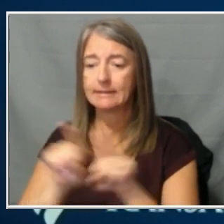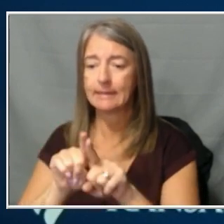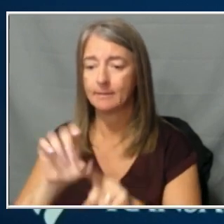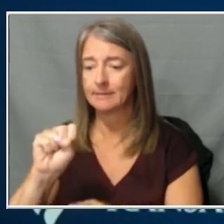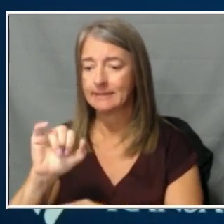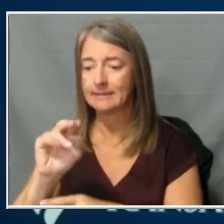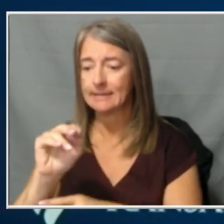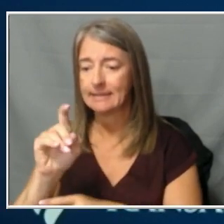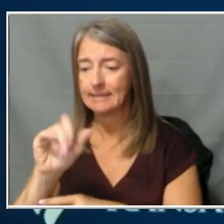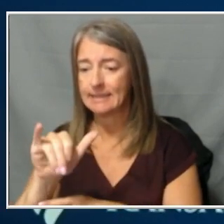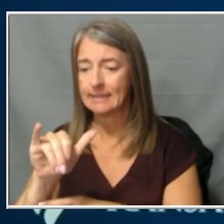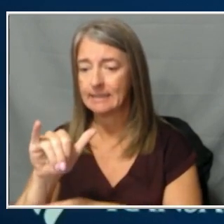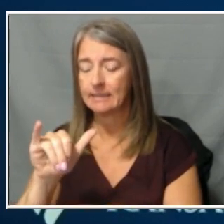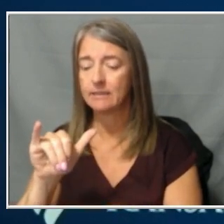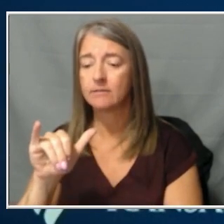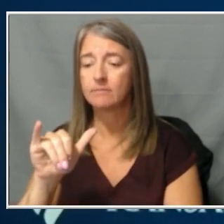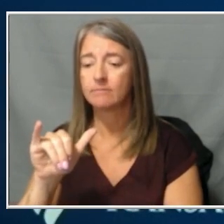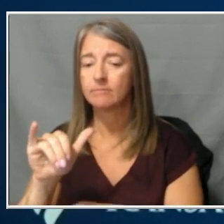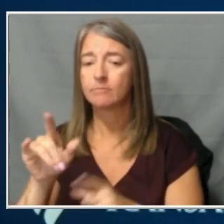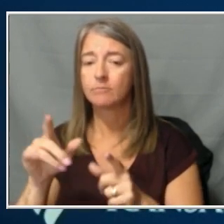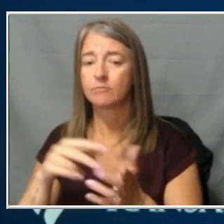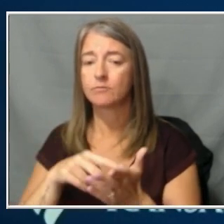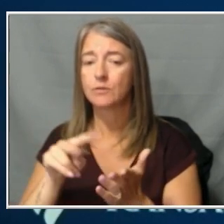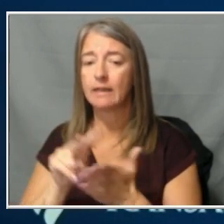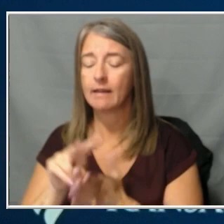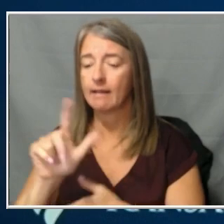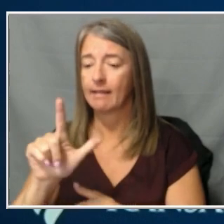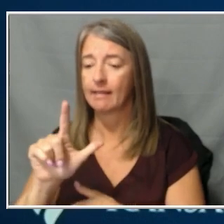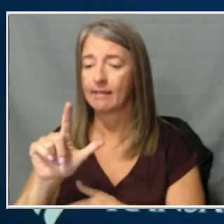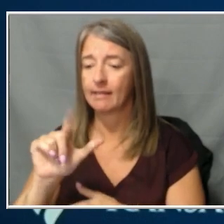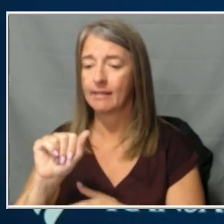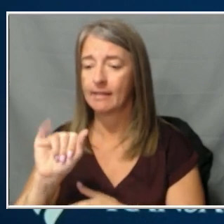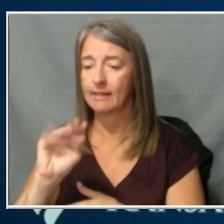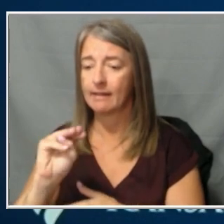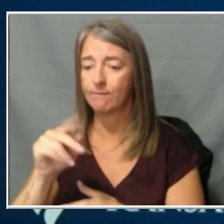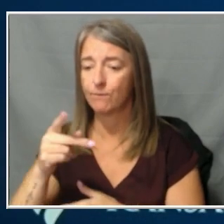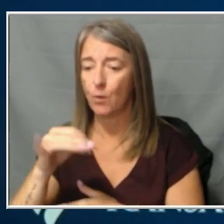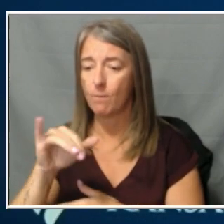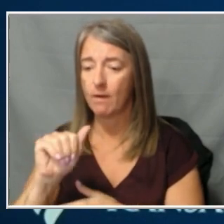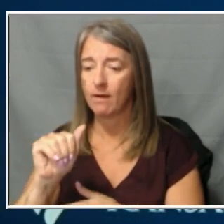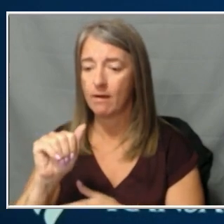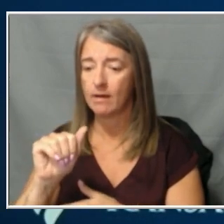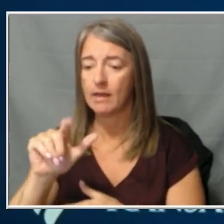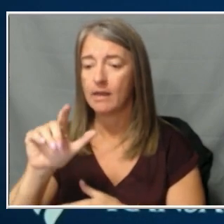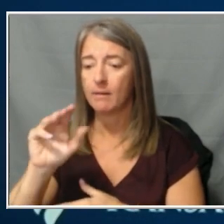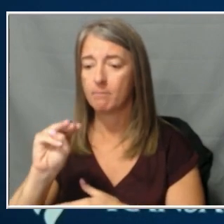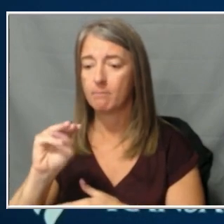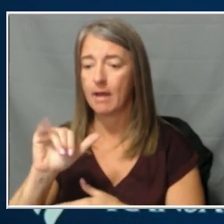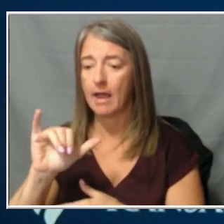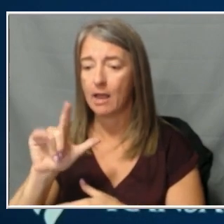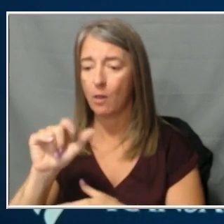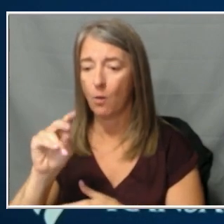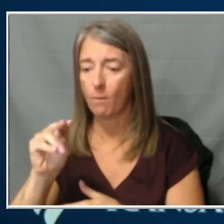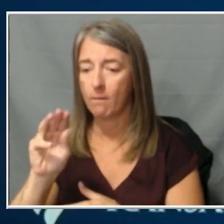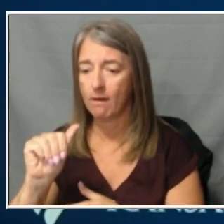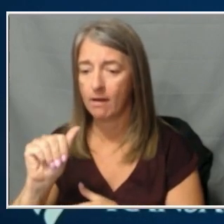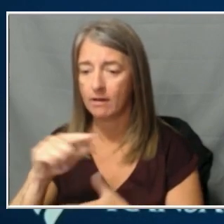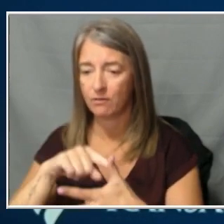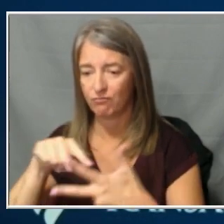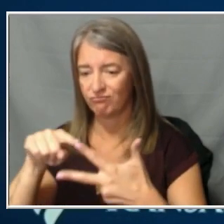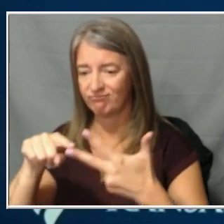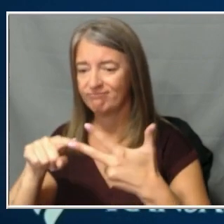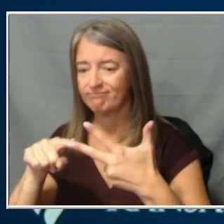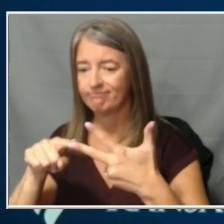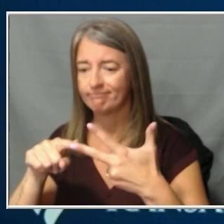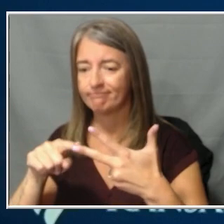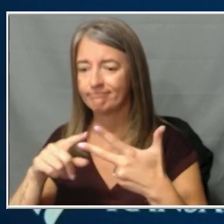had, and relapsed lymphoma and multiple myeloma. Those are the three main indications that have